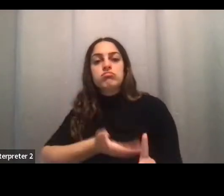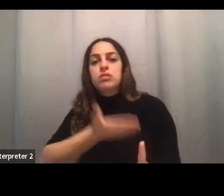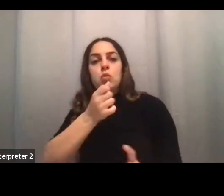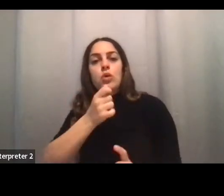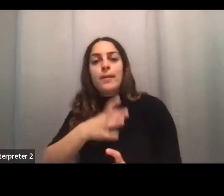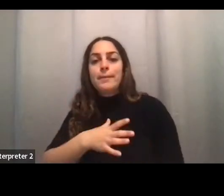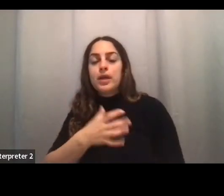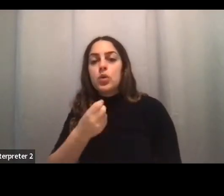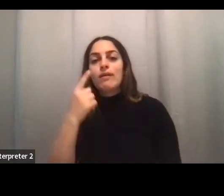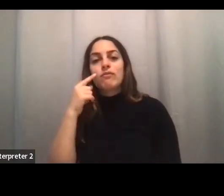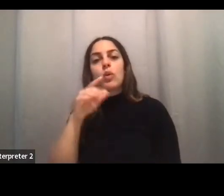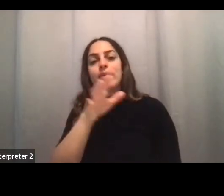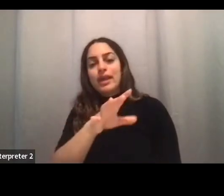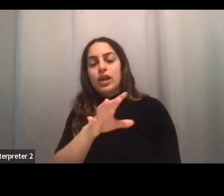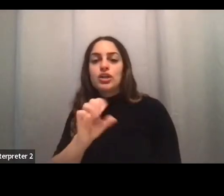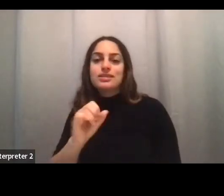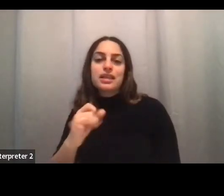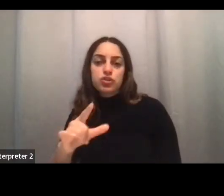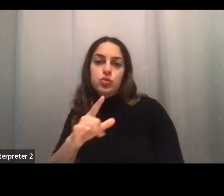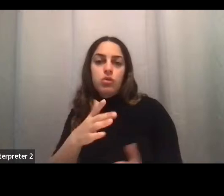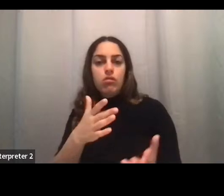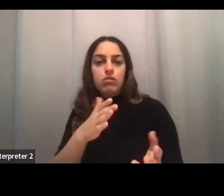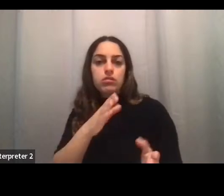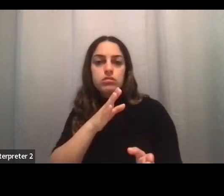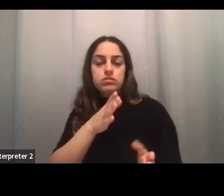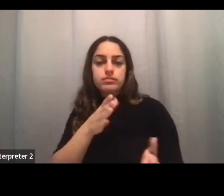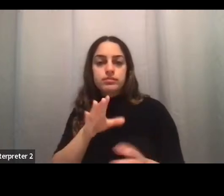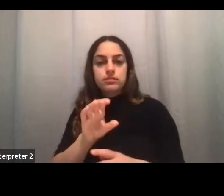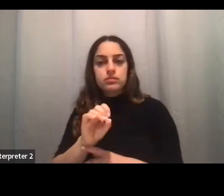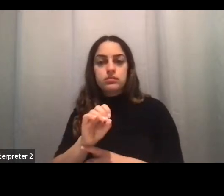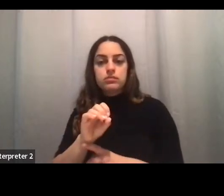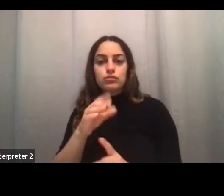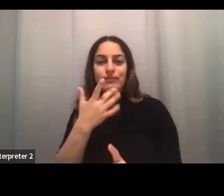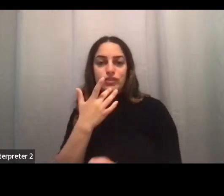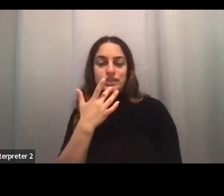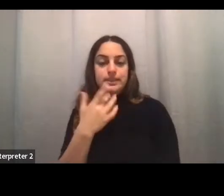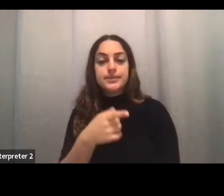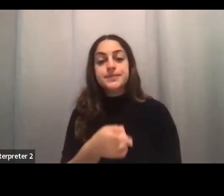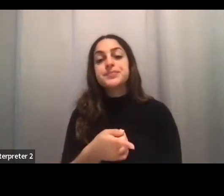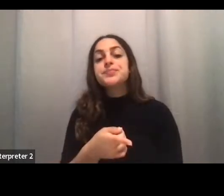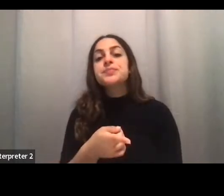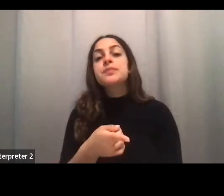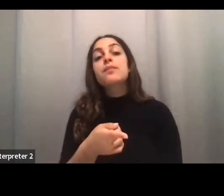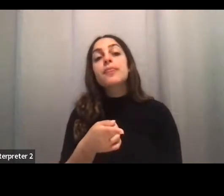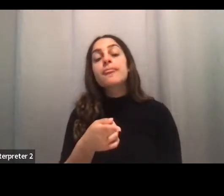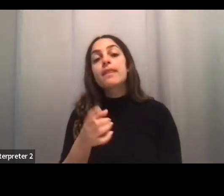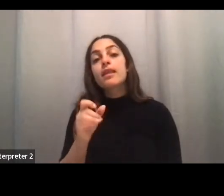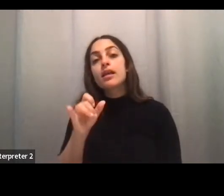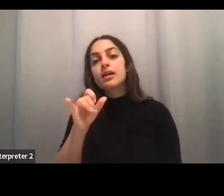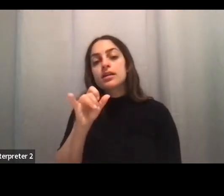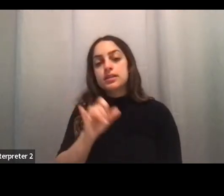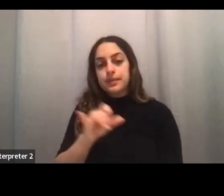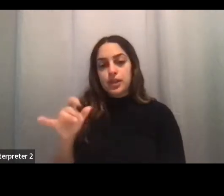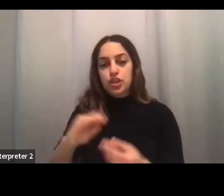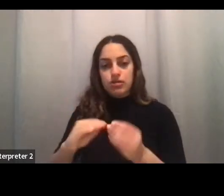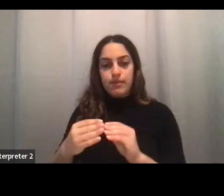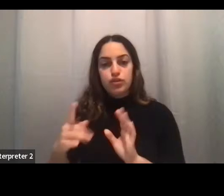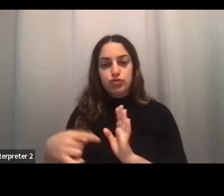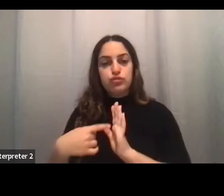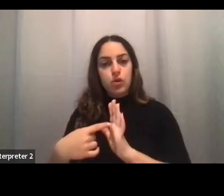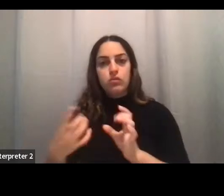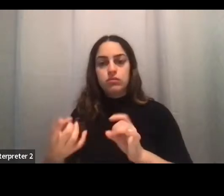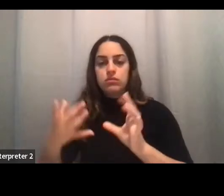for their sexual orientation similar numbers report um disparaging graffiti